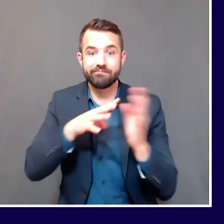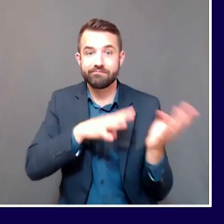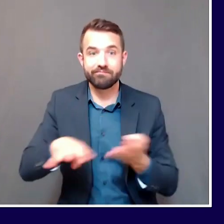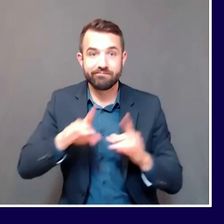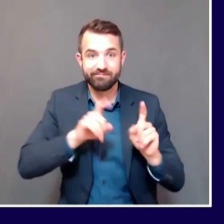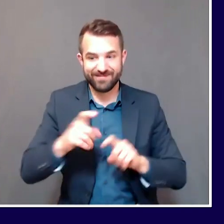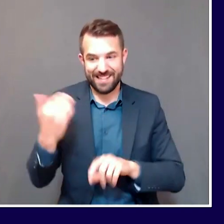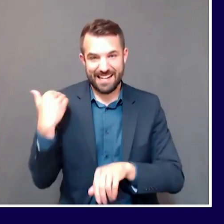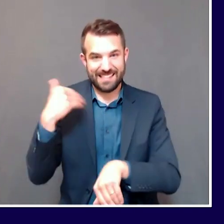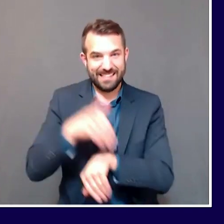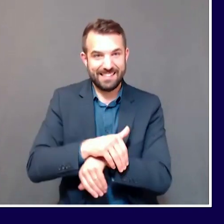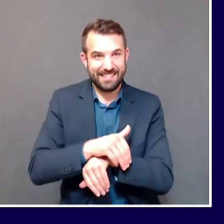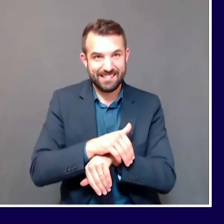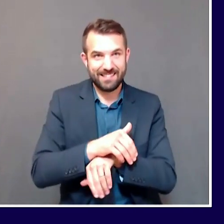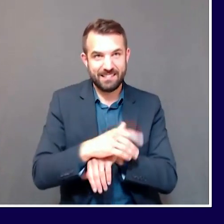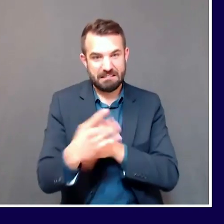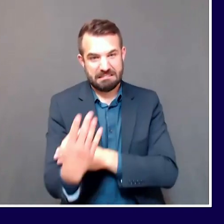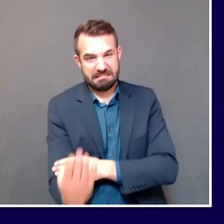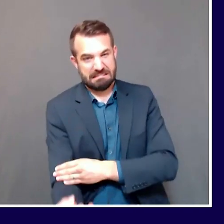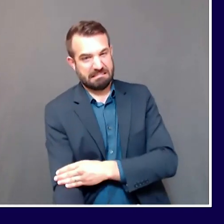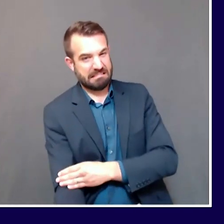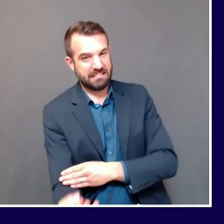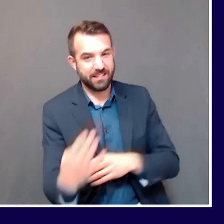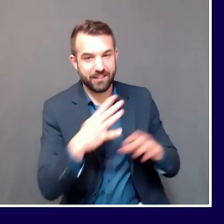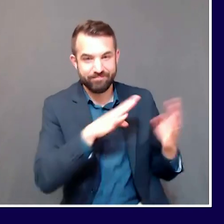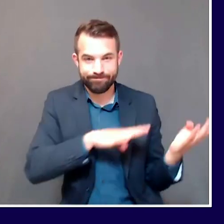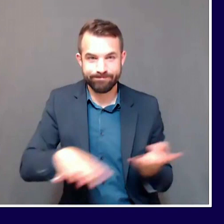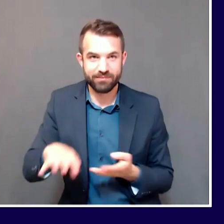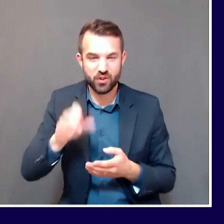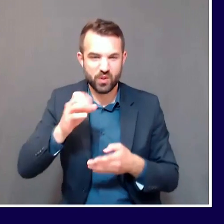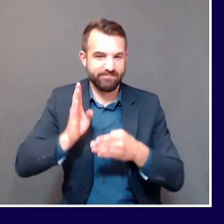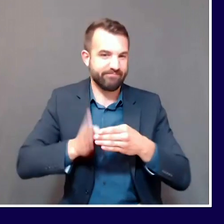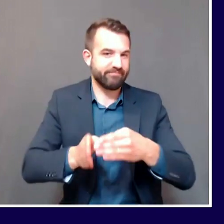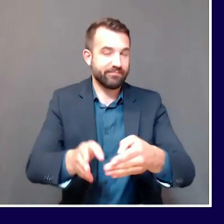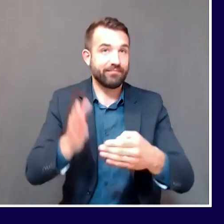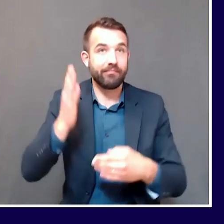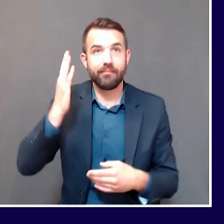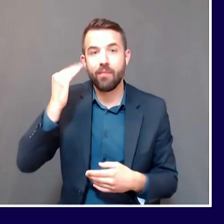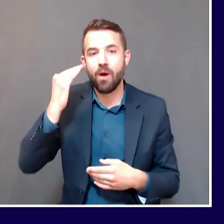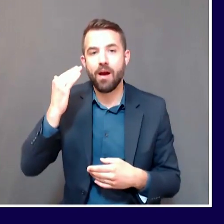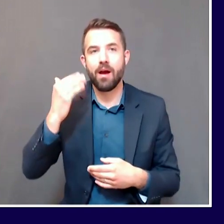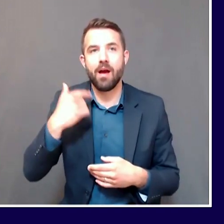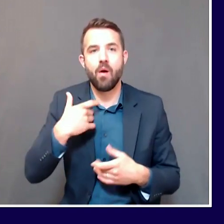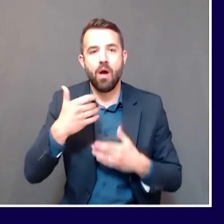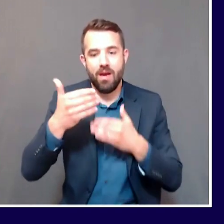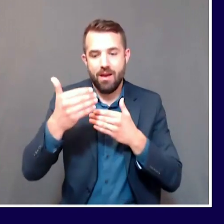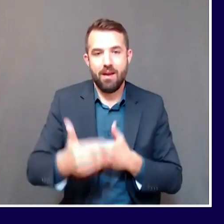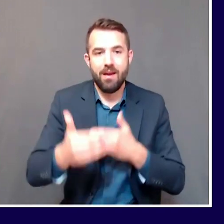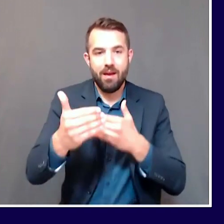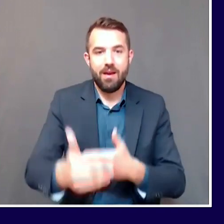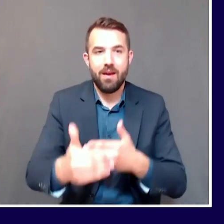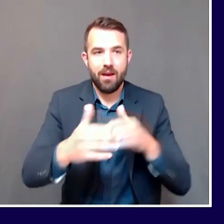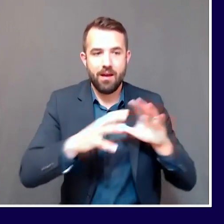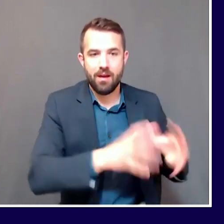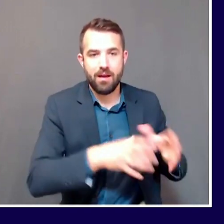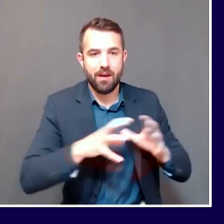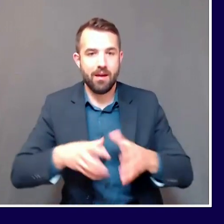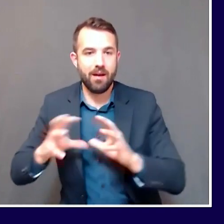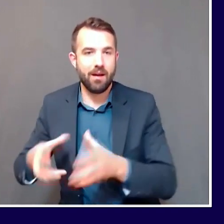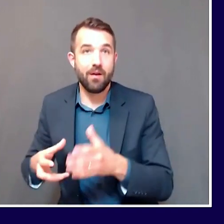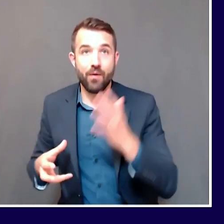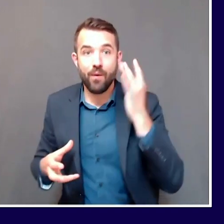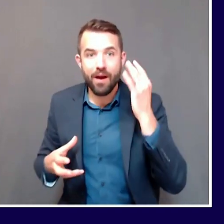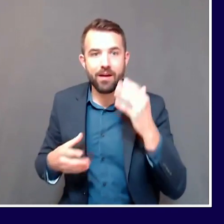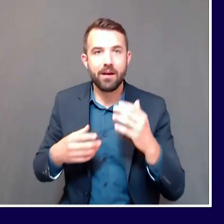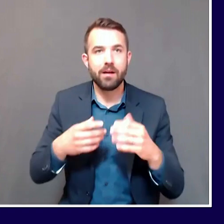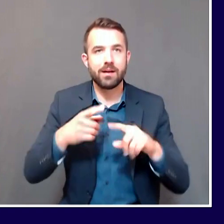morning. And part of the reason it's staggered in this fashion is that folks get tested as they show up for their shift. So